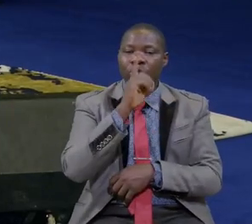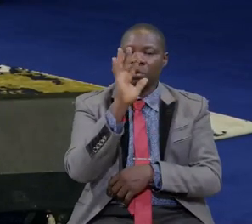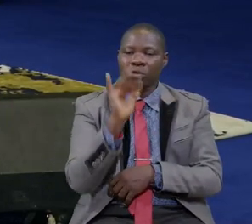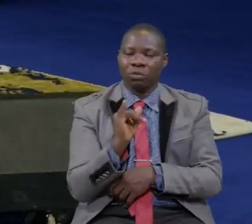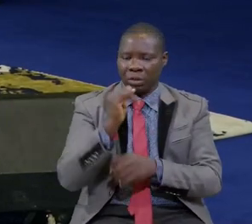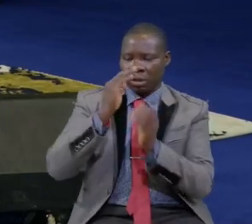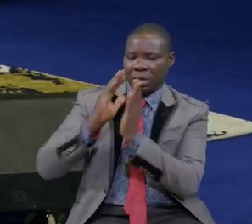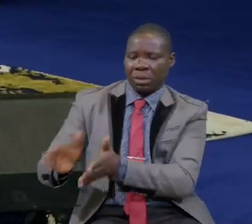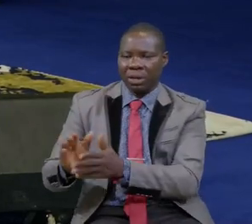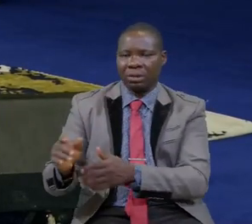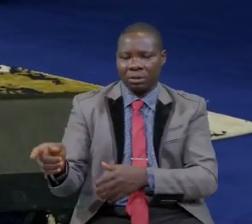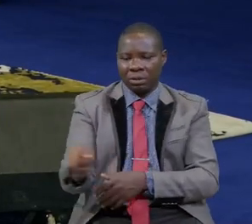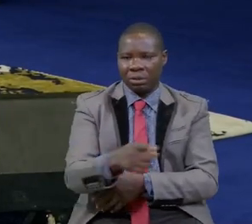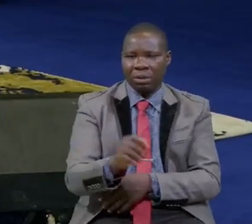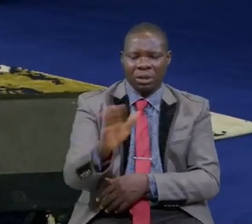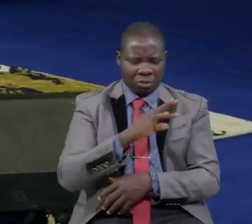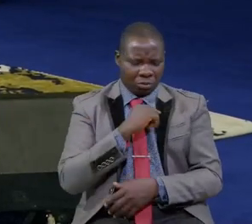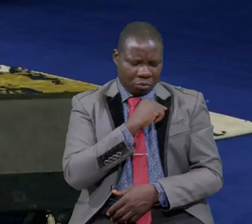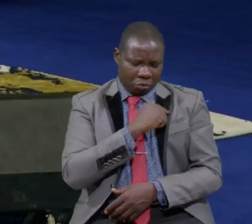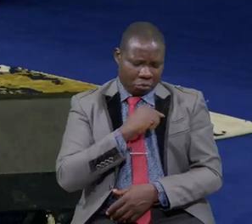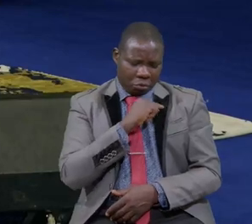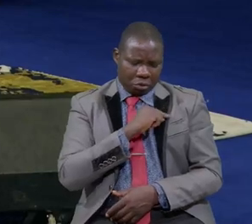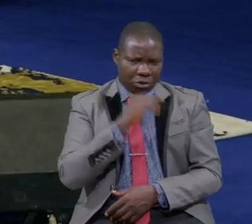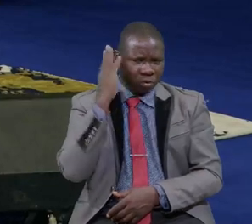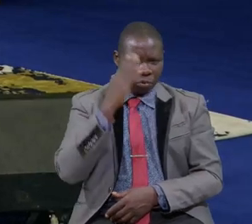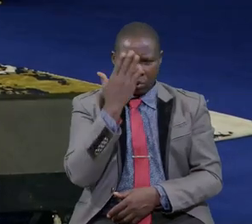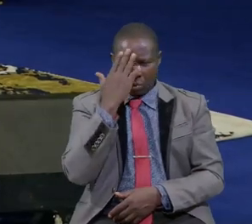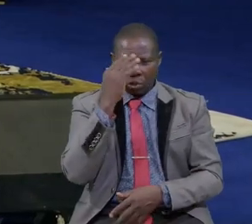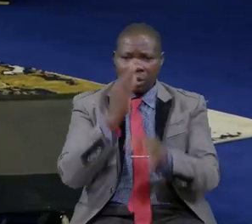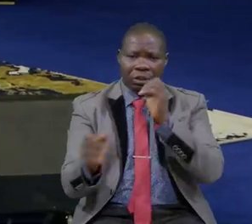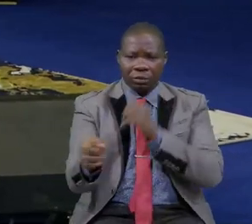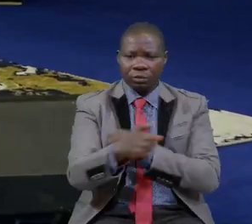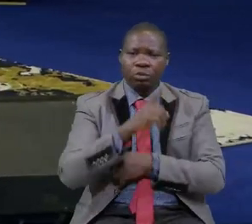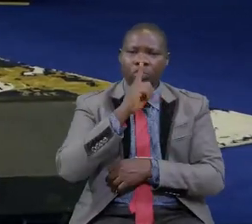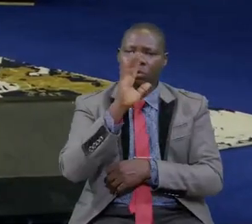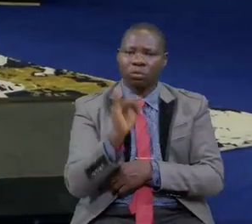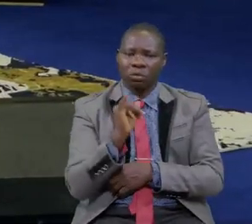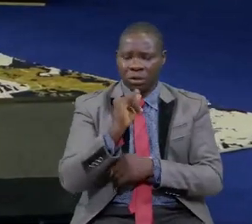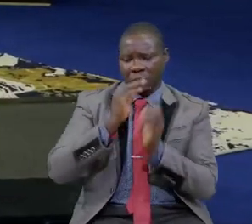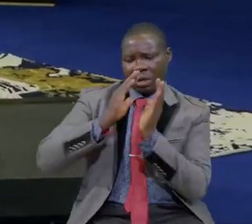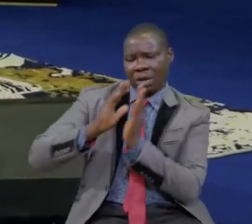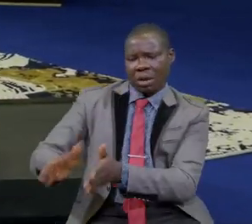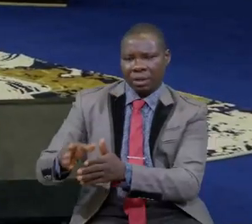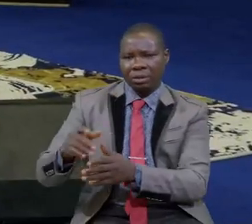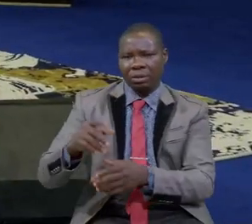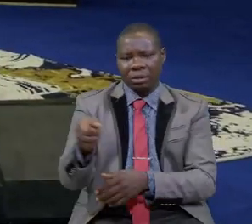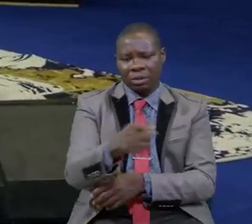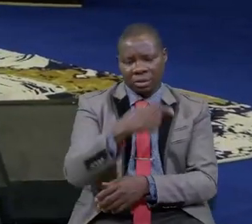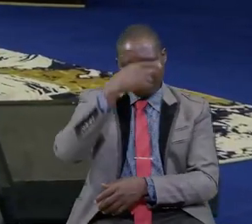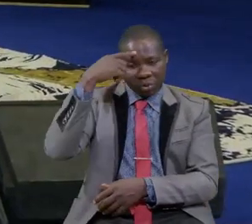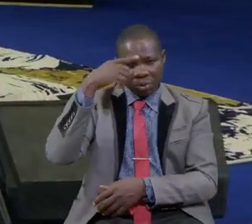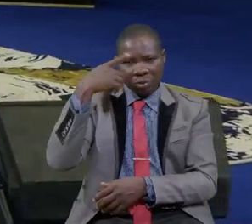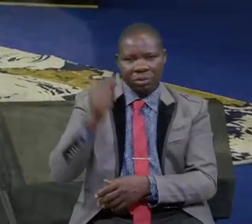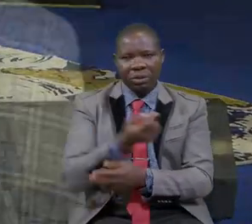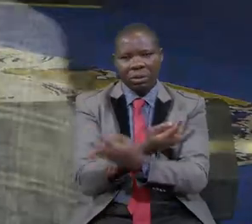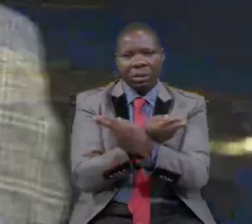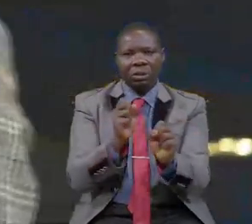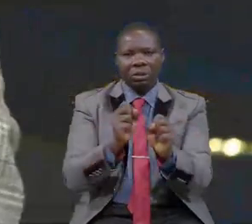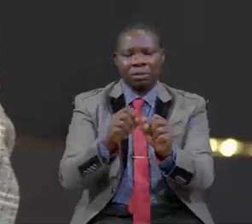them. Your conscience will know if you truly abandon them, because the redemption cannot